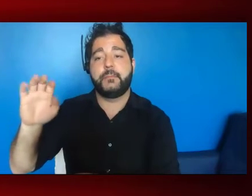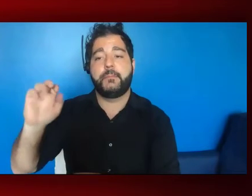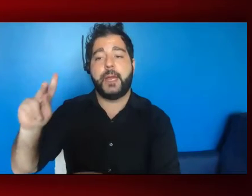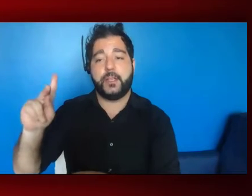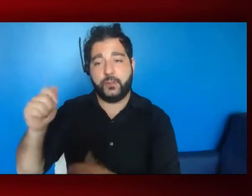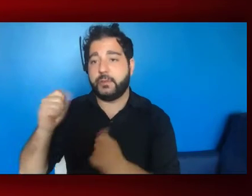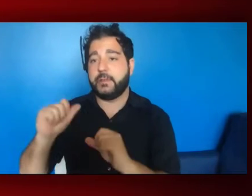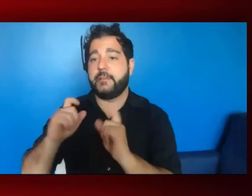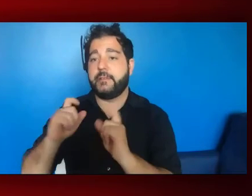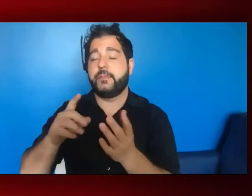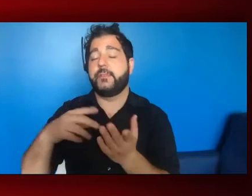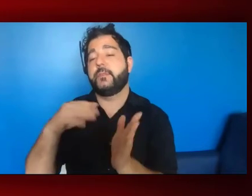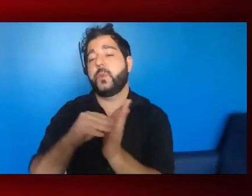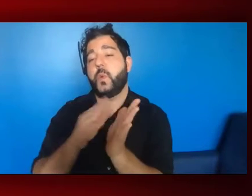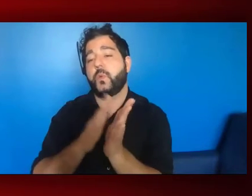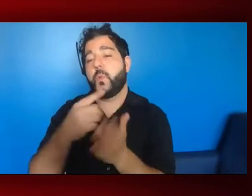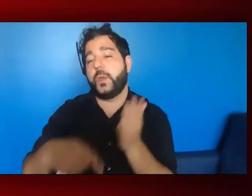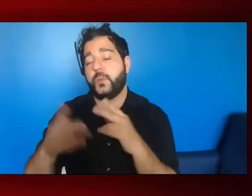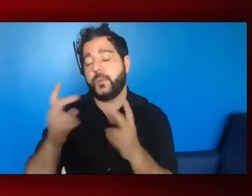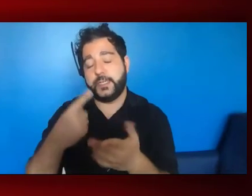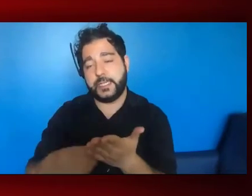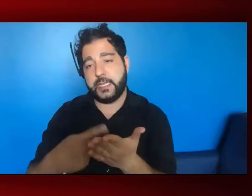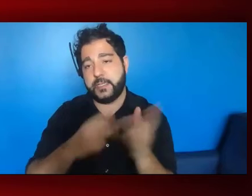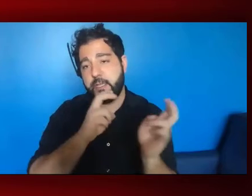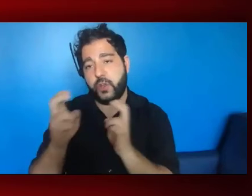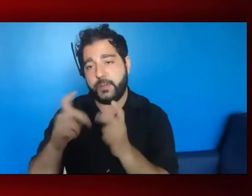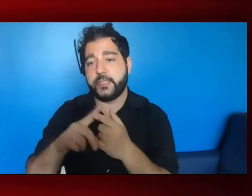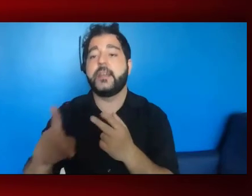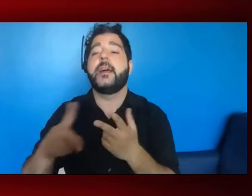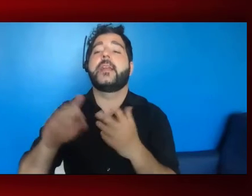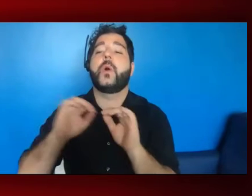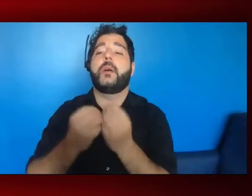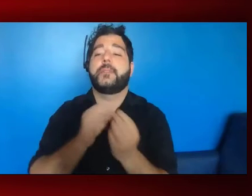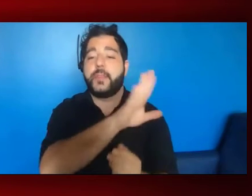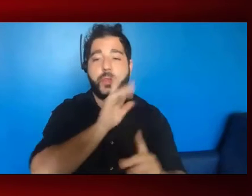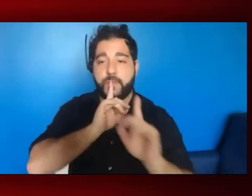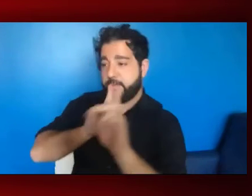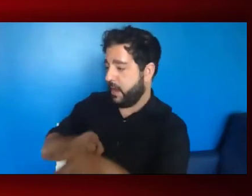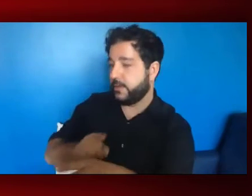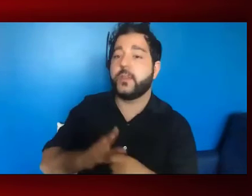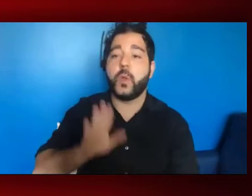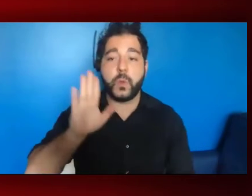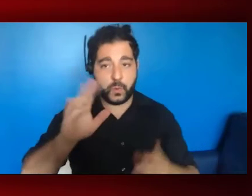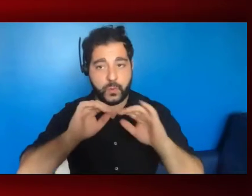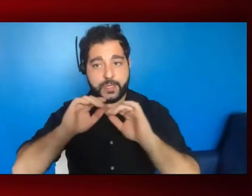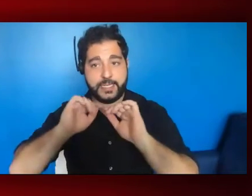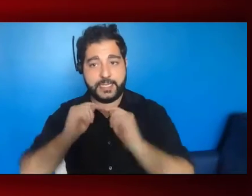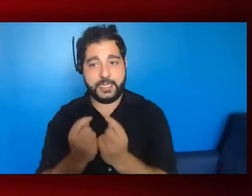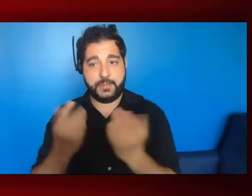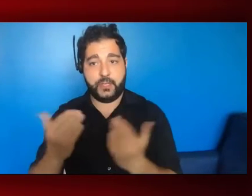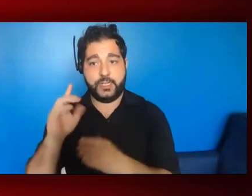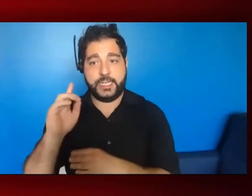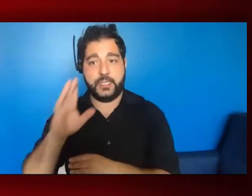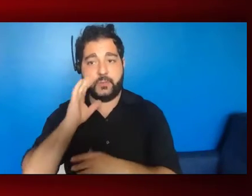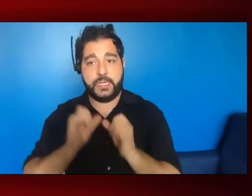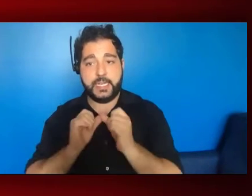discussed in the meeting, the topics you discussed, and what the office said. Your team in DC will continue